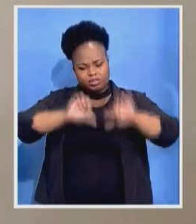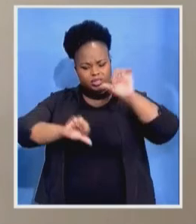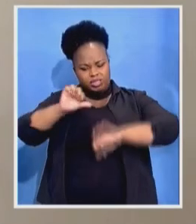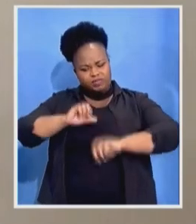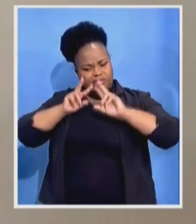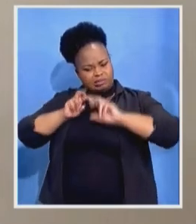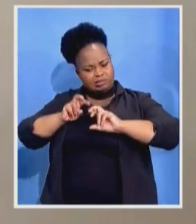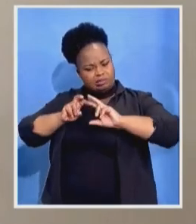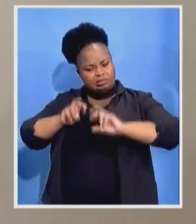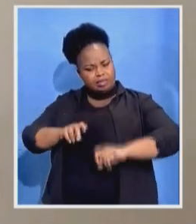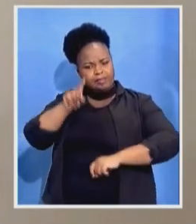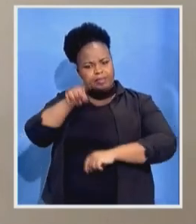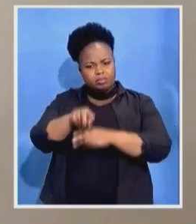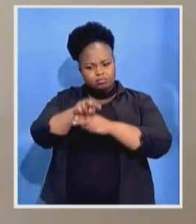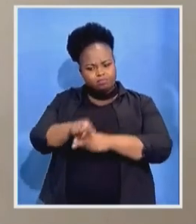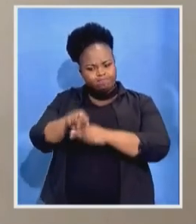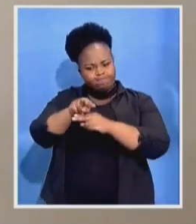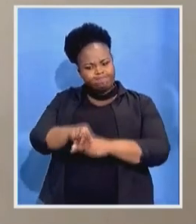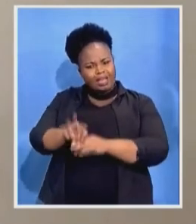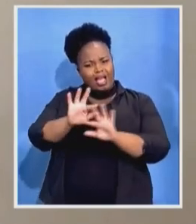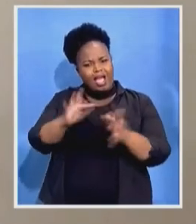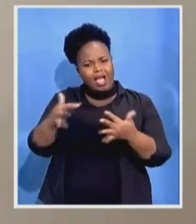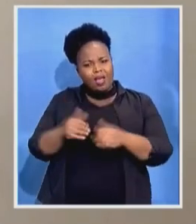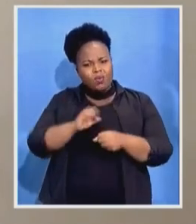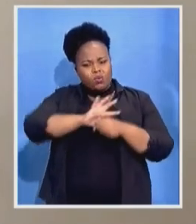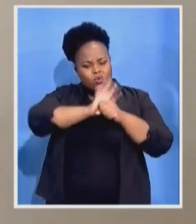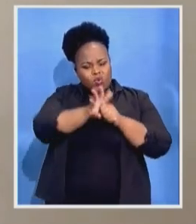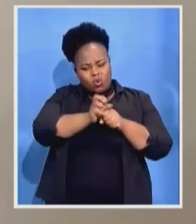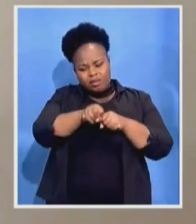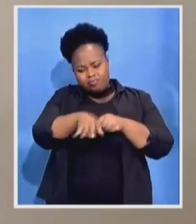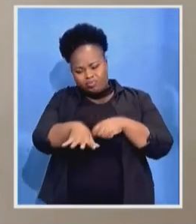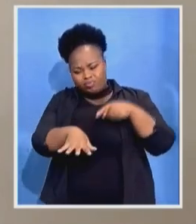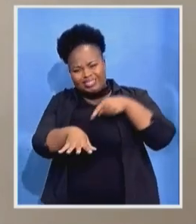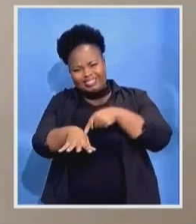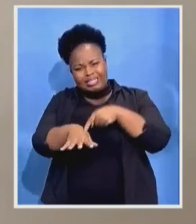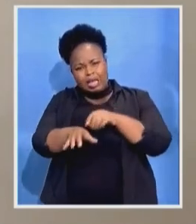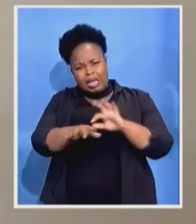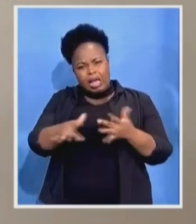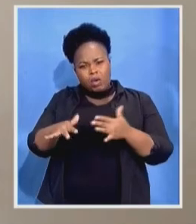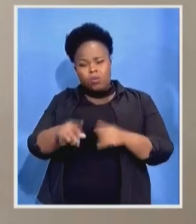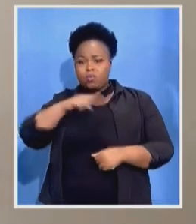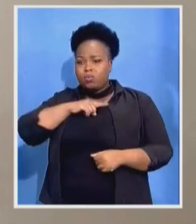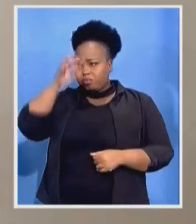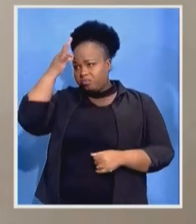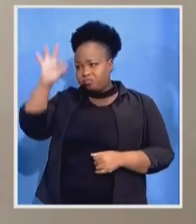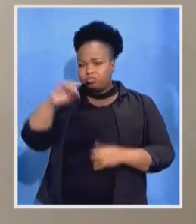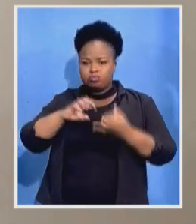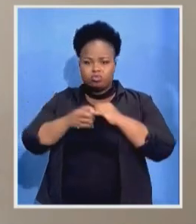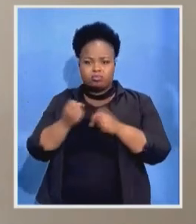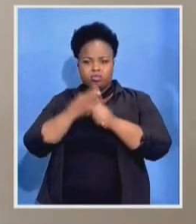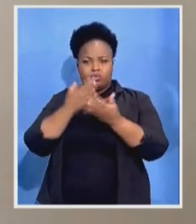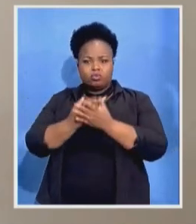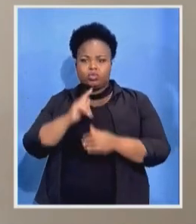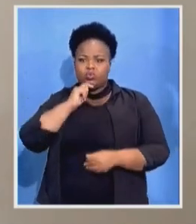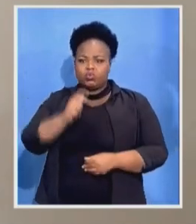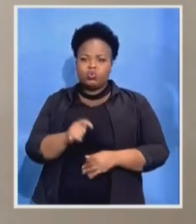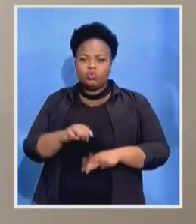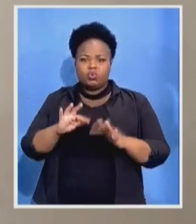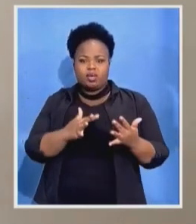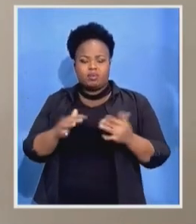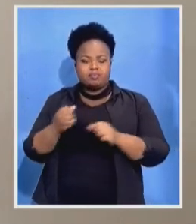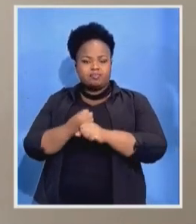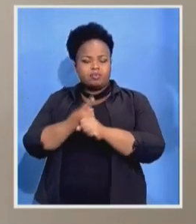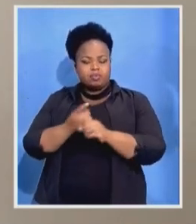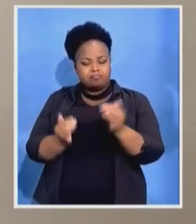the virus as part of the wider government effort to contain the spread of COVID-19. The